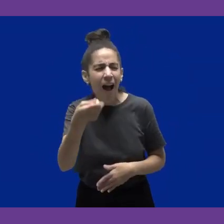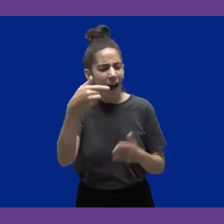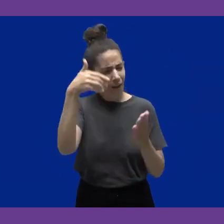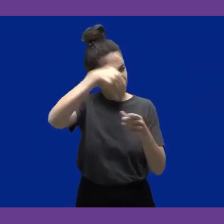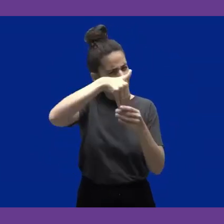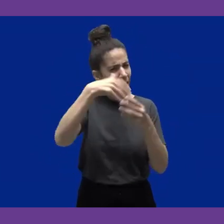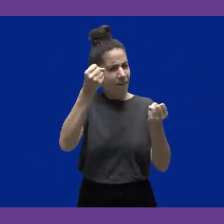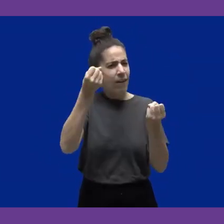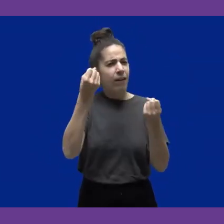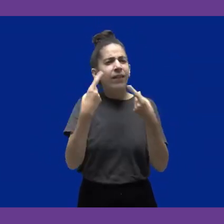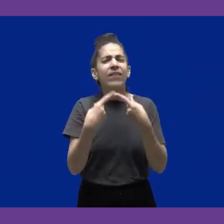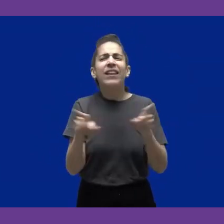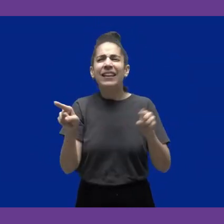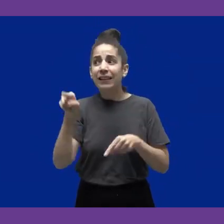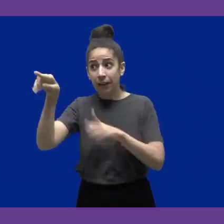broader.